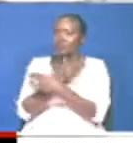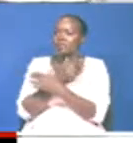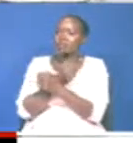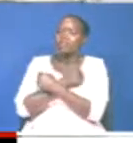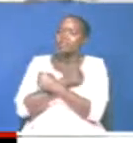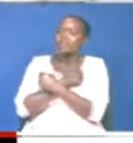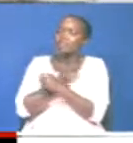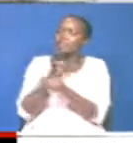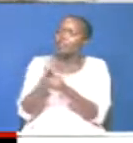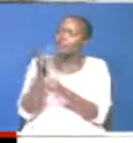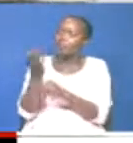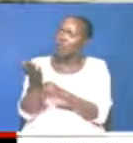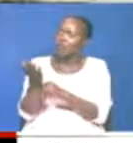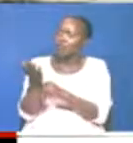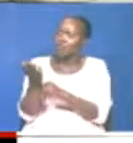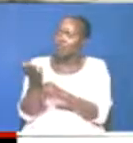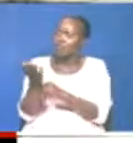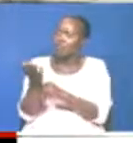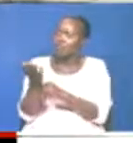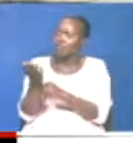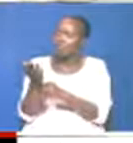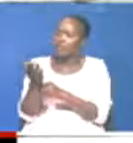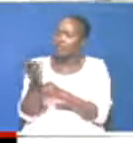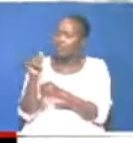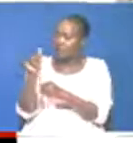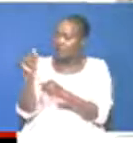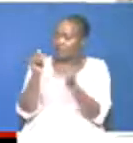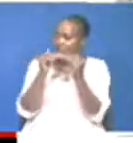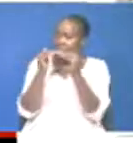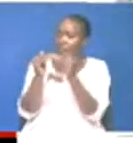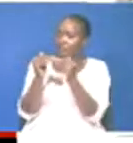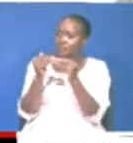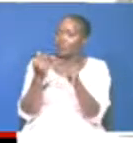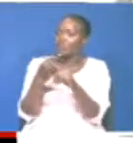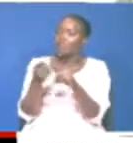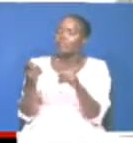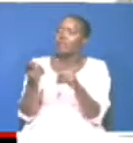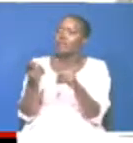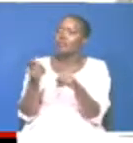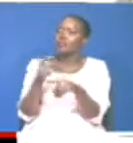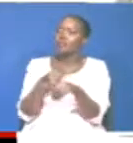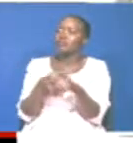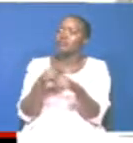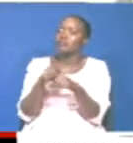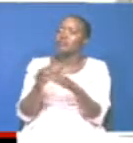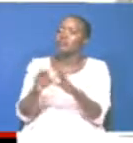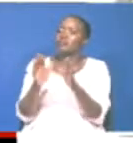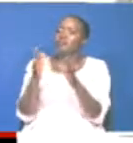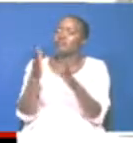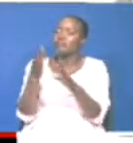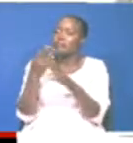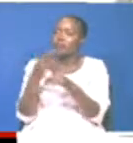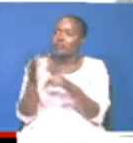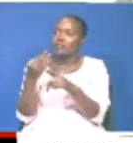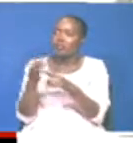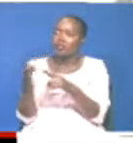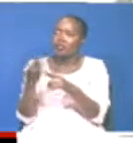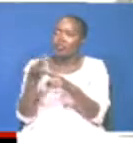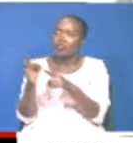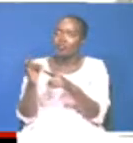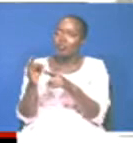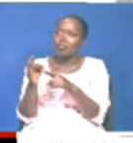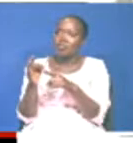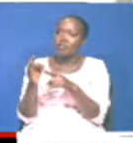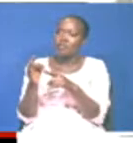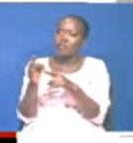school. That's for the A-levels. That's for the A-levels. Mm-hmm. But what happened actually when I was actually in form towards Form 3, I was actually